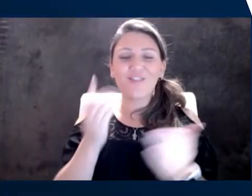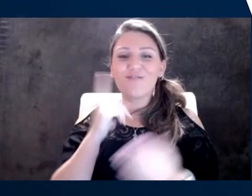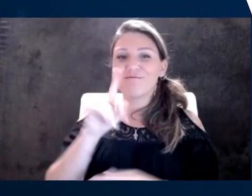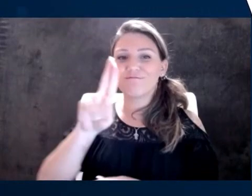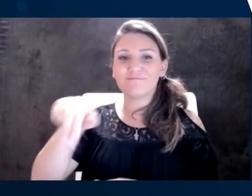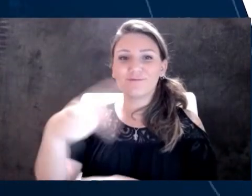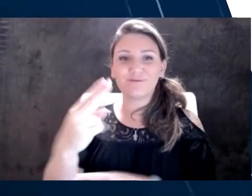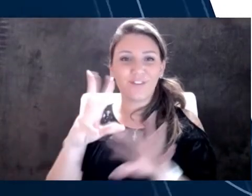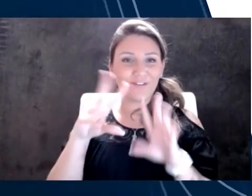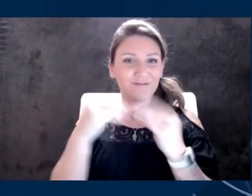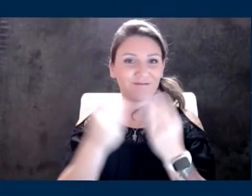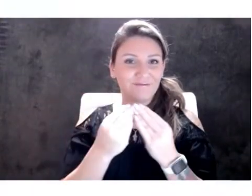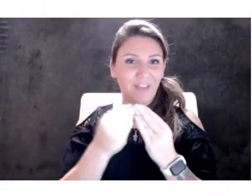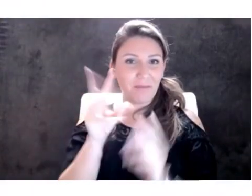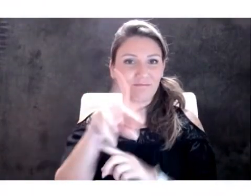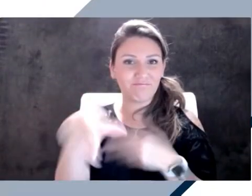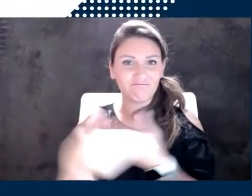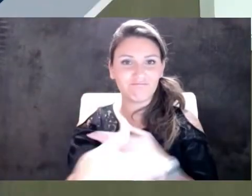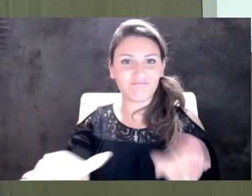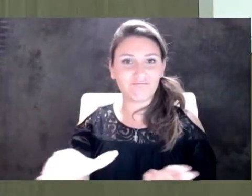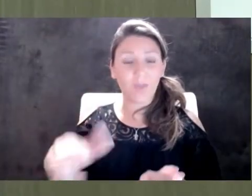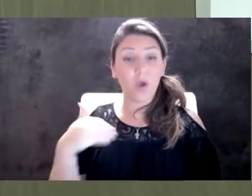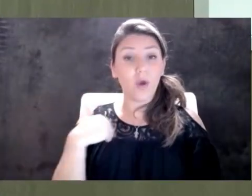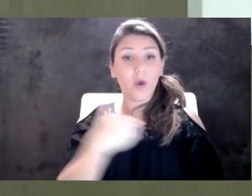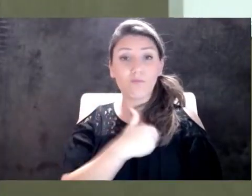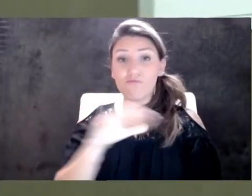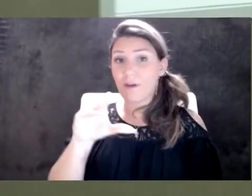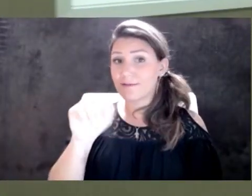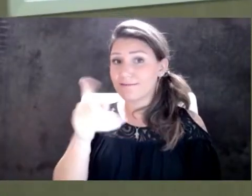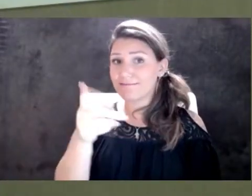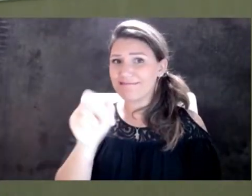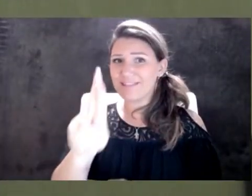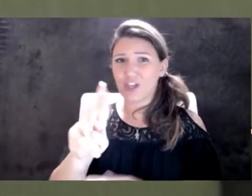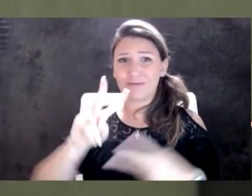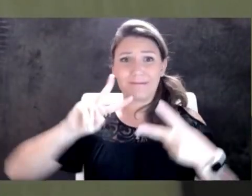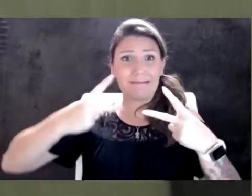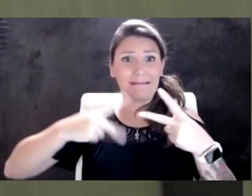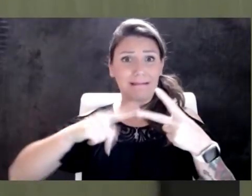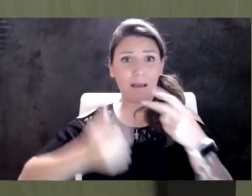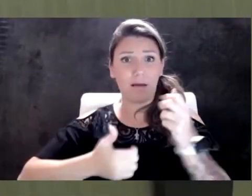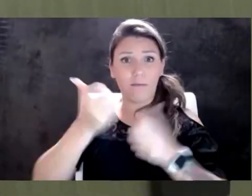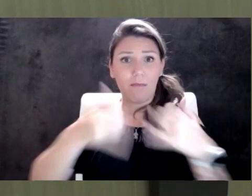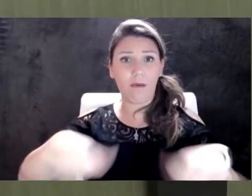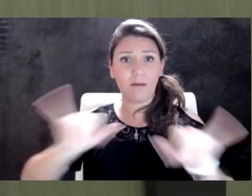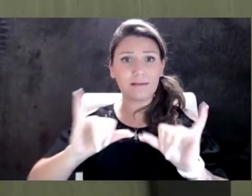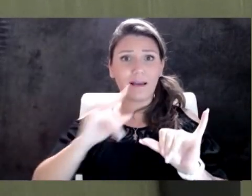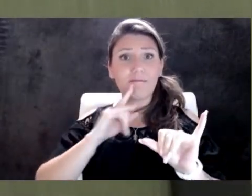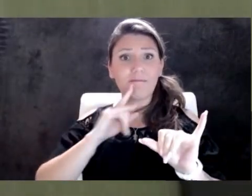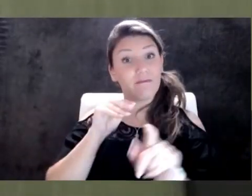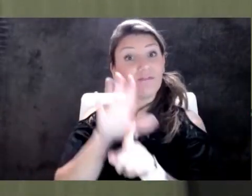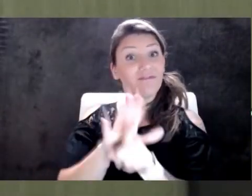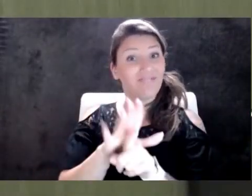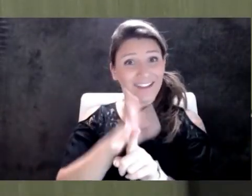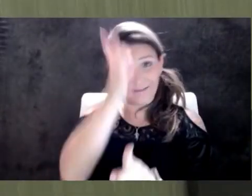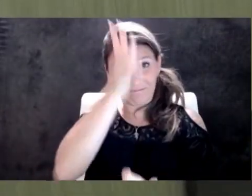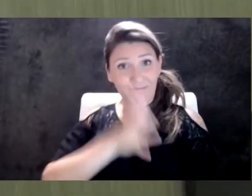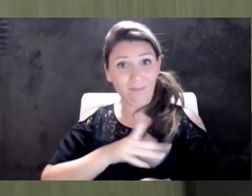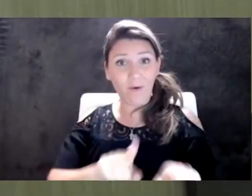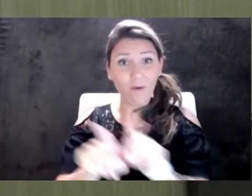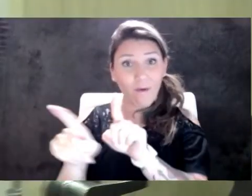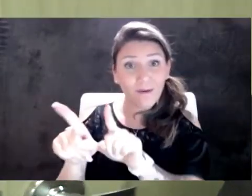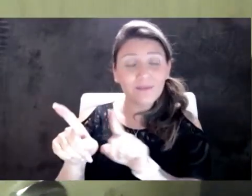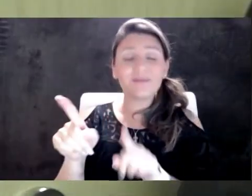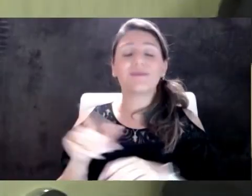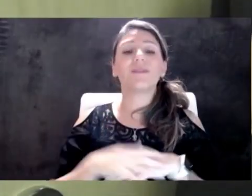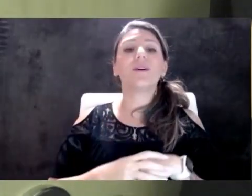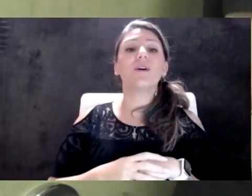Breast cancer is the second most common cancer among women in the U.S., and it affects men too, as we know. During this pandemic, COVID brought on